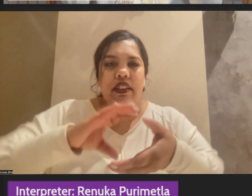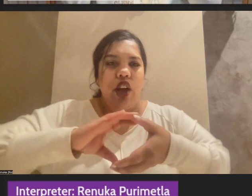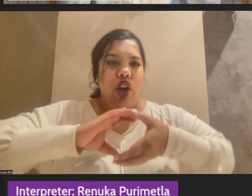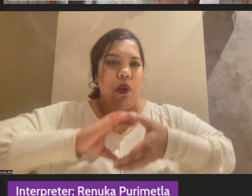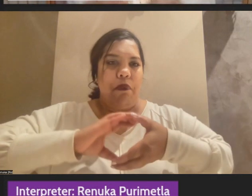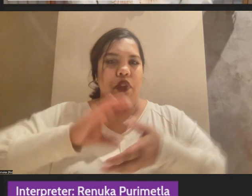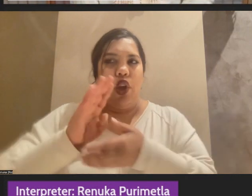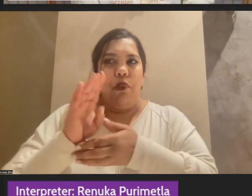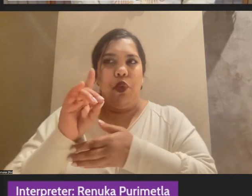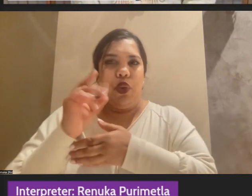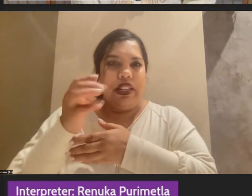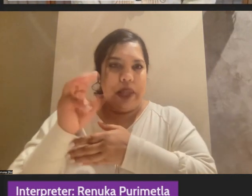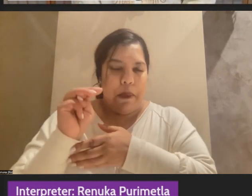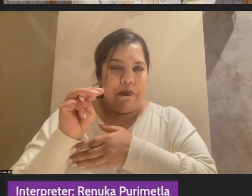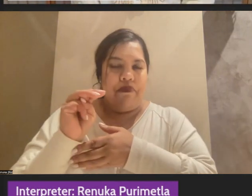She changes on the inside.